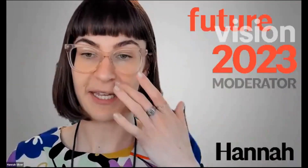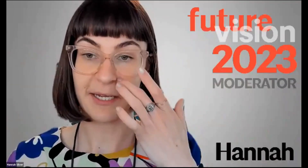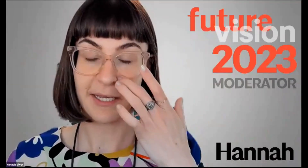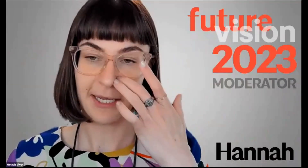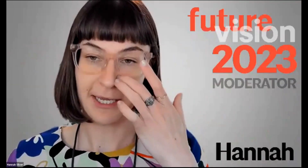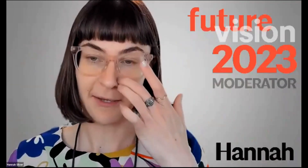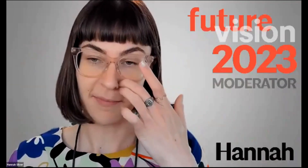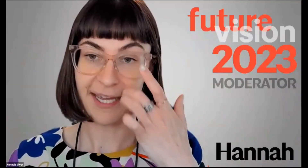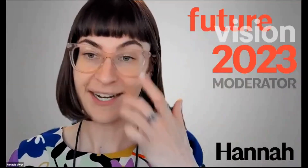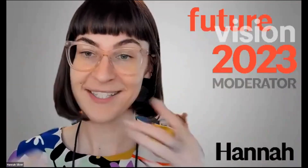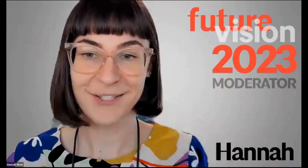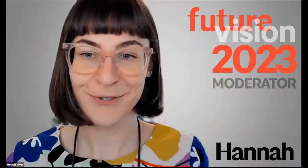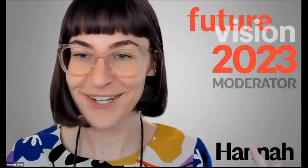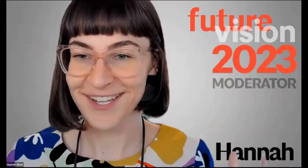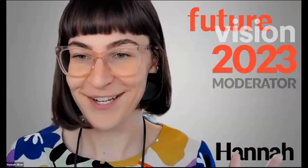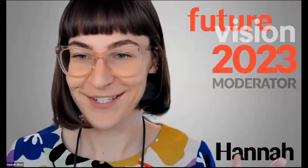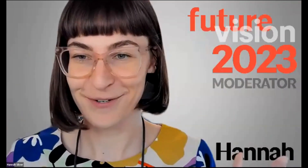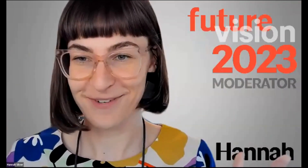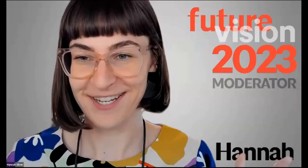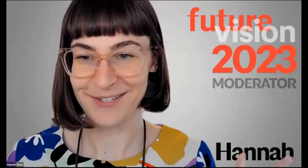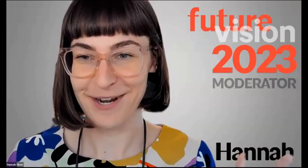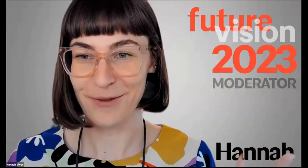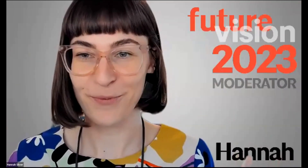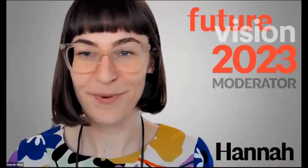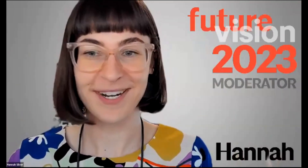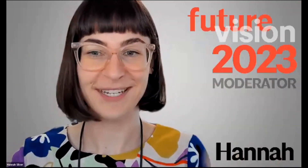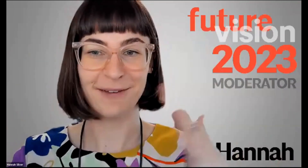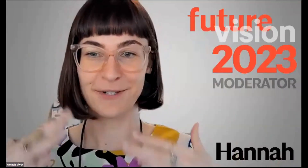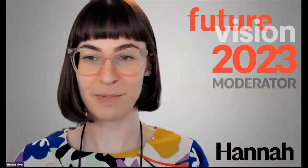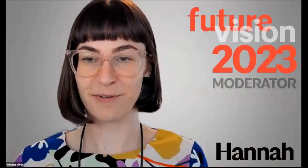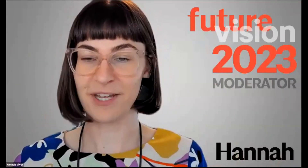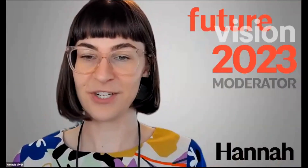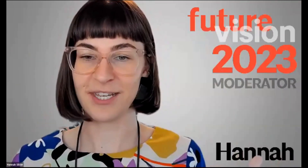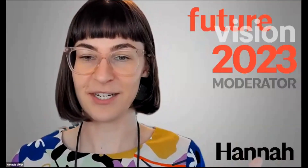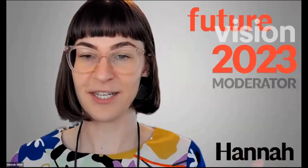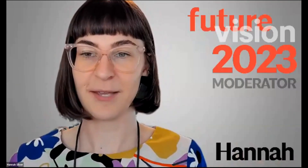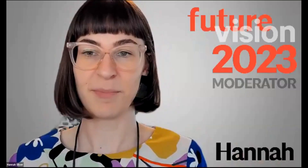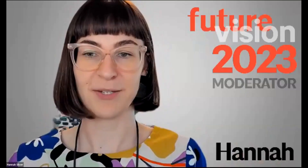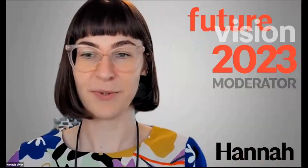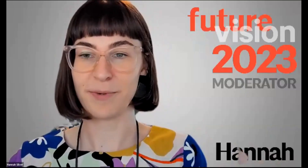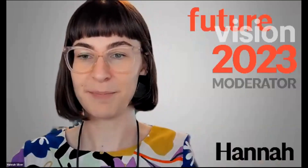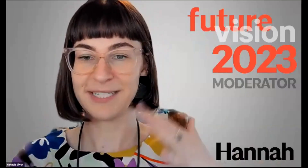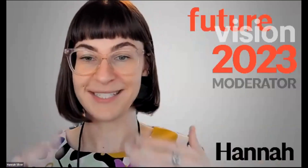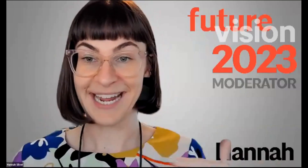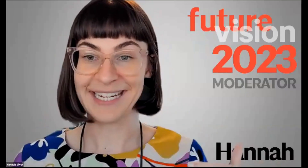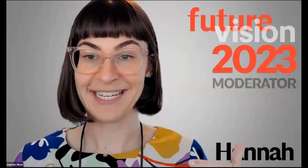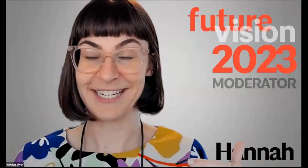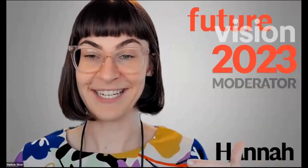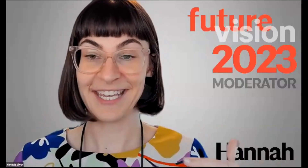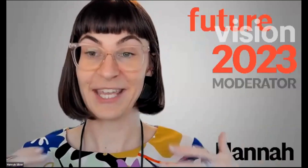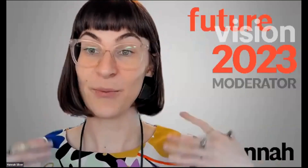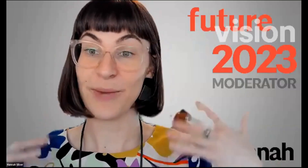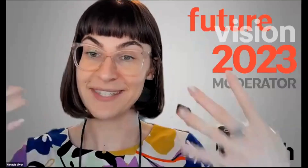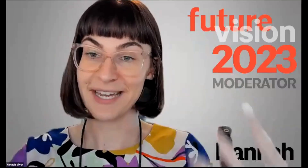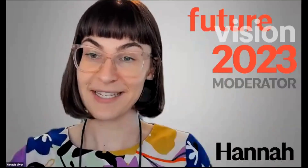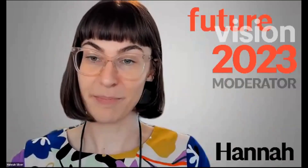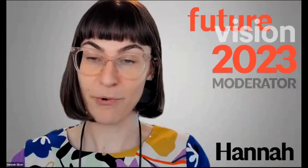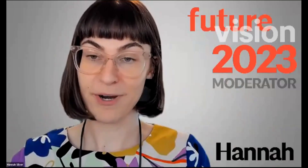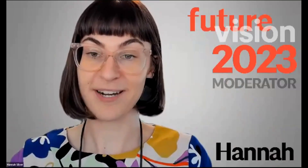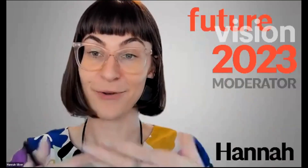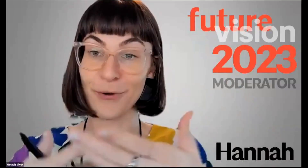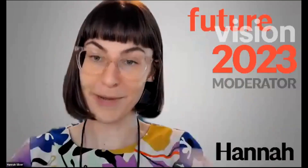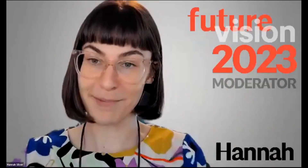needs, but that has historically not served us, right? We want a diverse profession because we want to be designing in ways